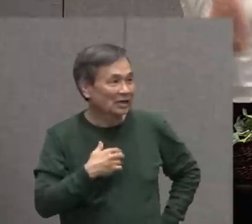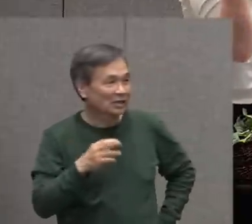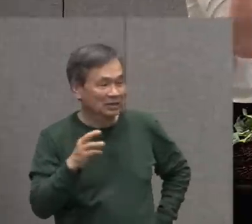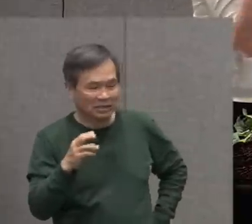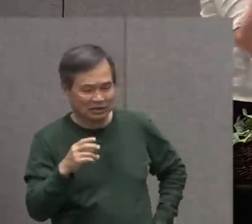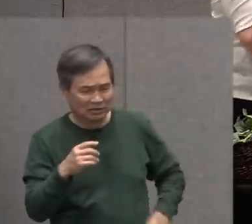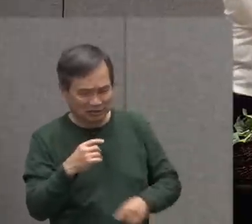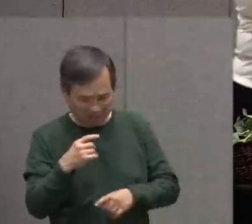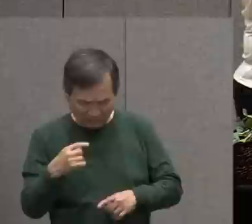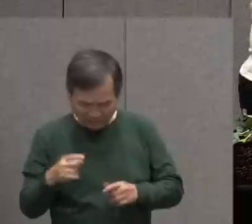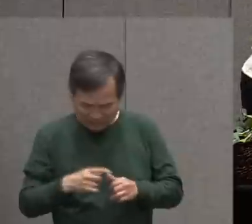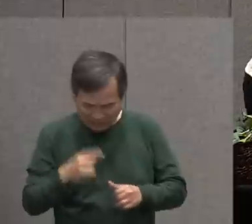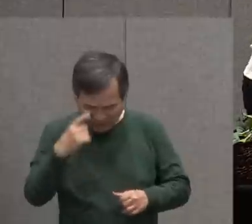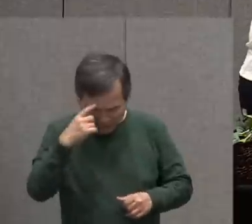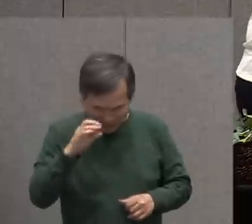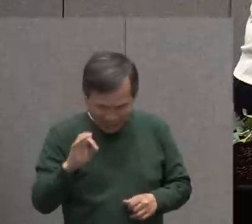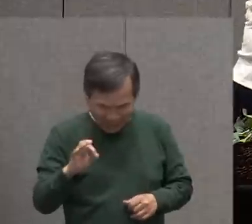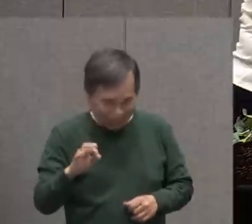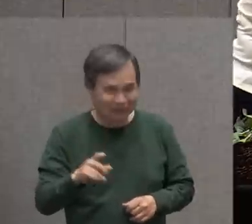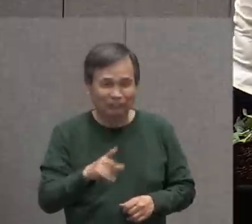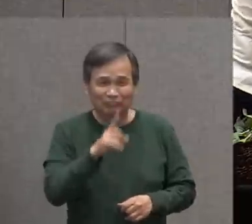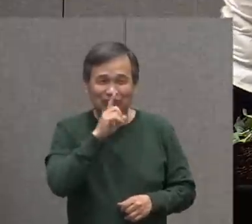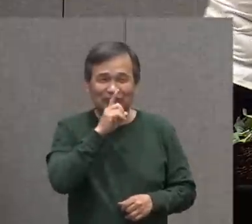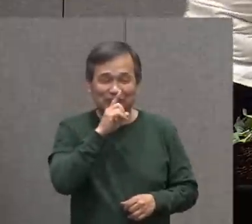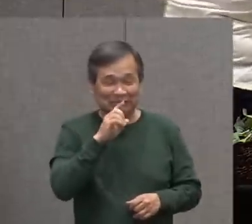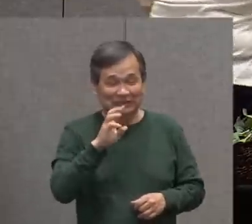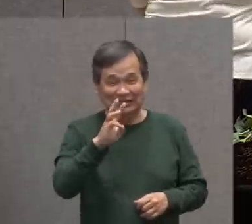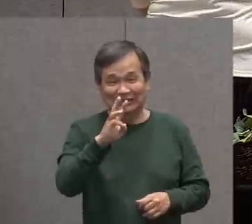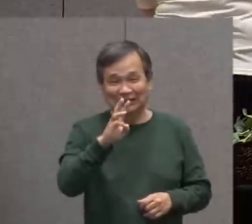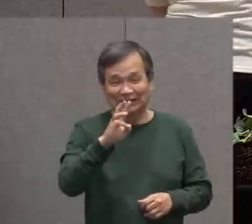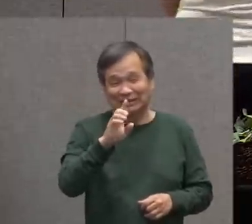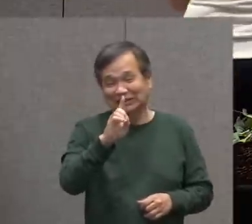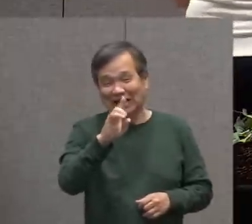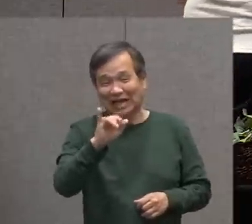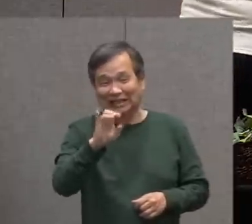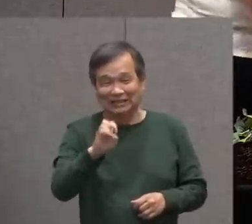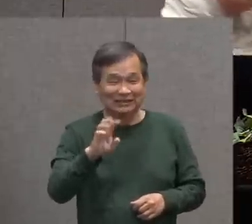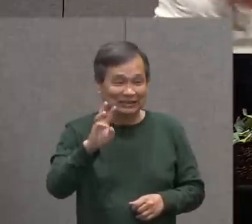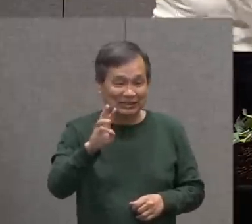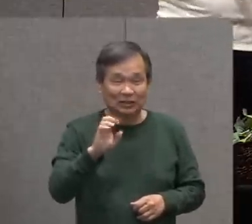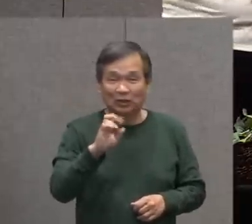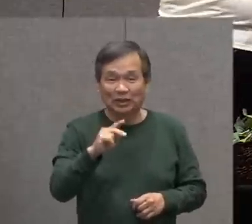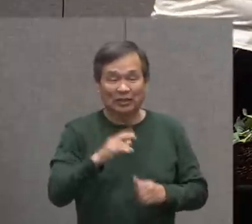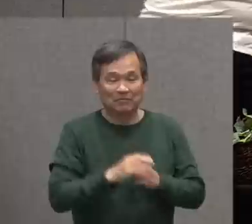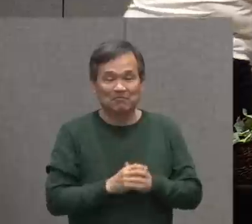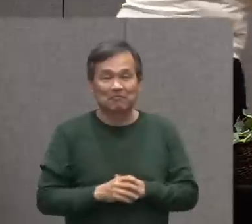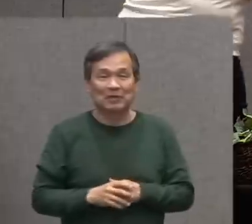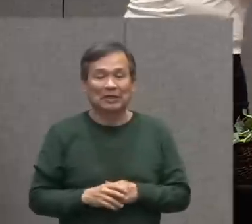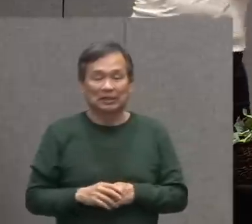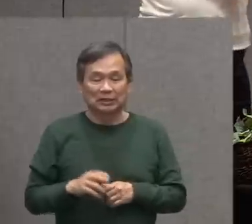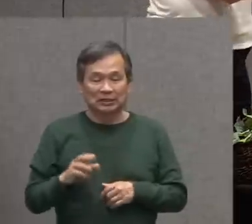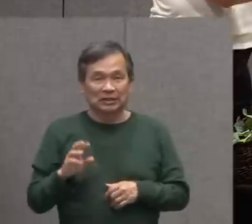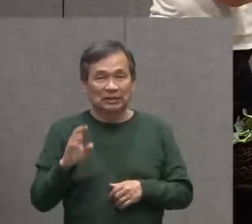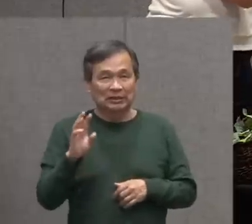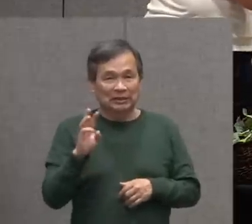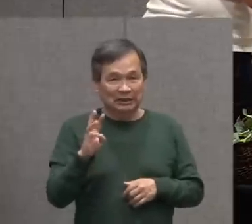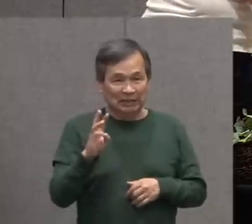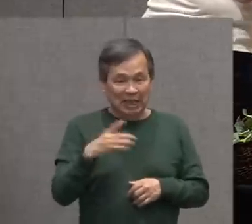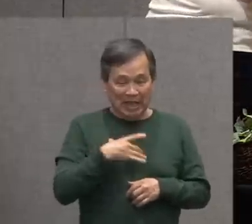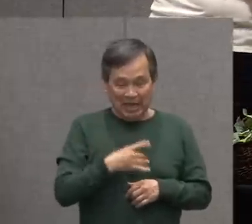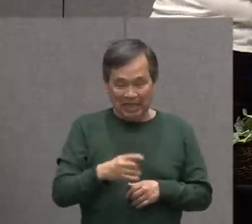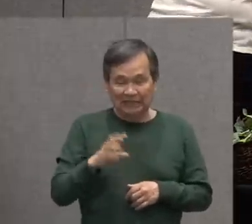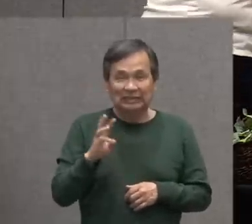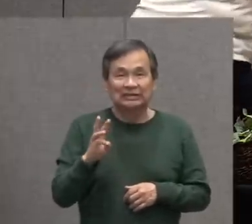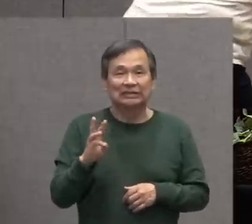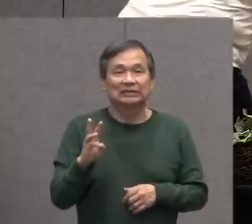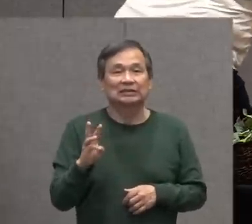9, but I only have a 6-sided dice. So this one is going to be, I'm going to start with the 6 first, because it seems like I'm lucky on the 2s